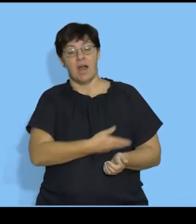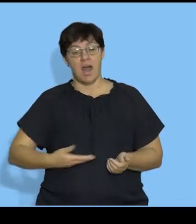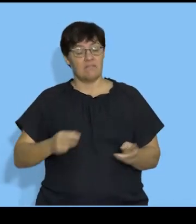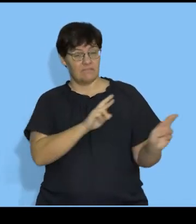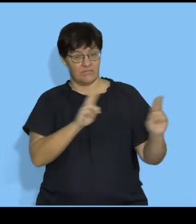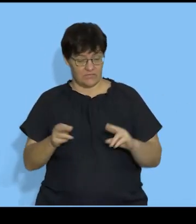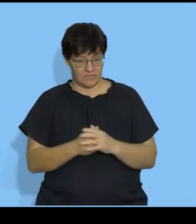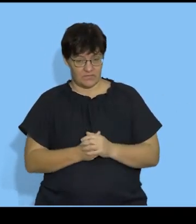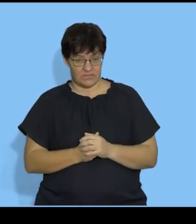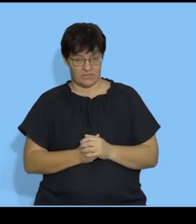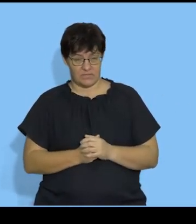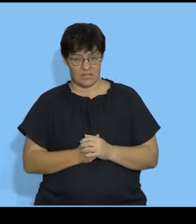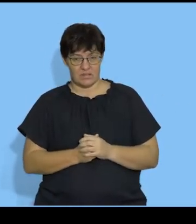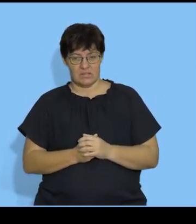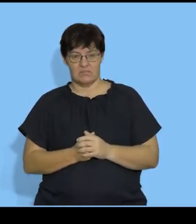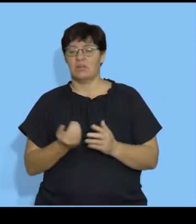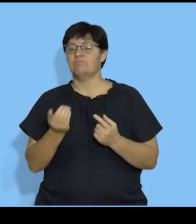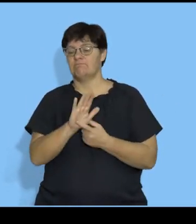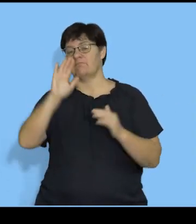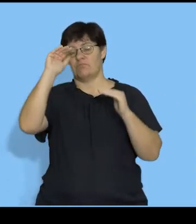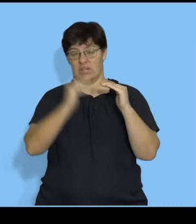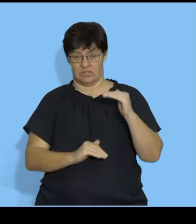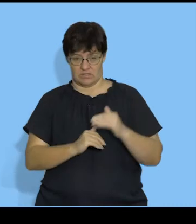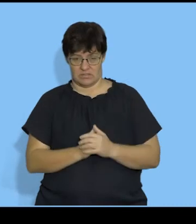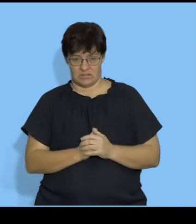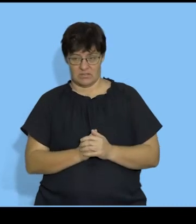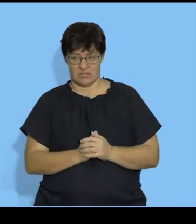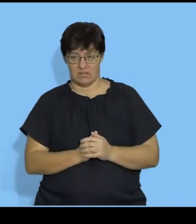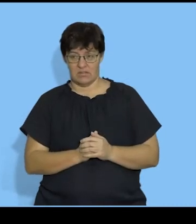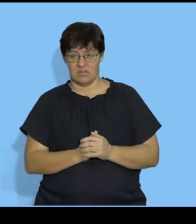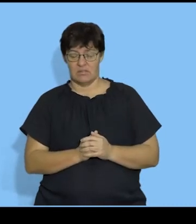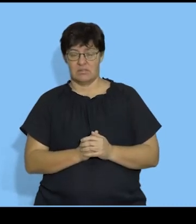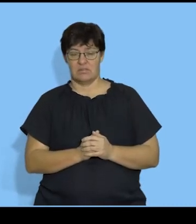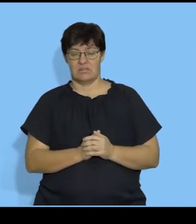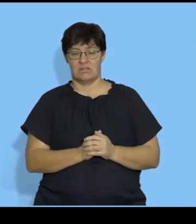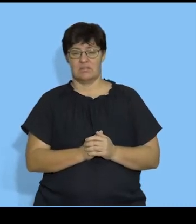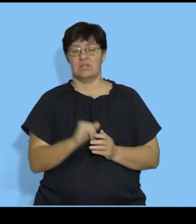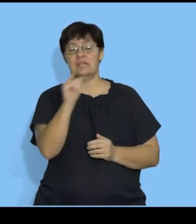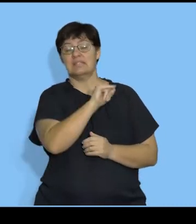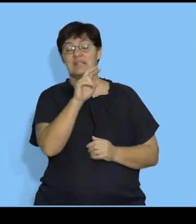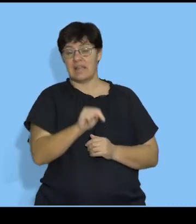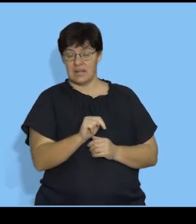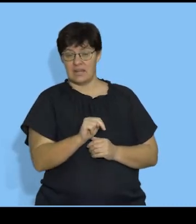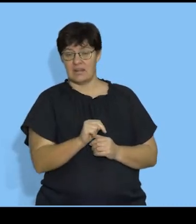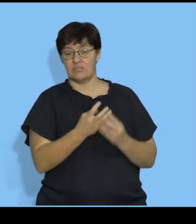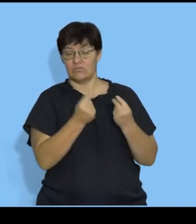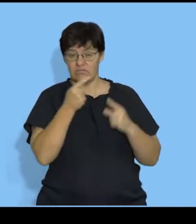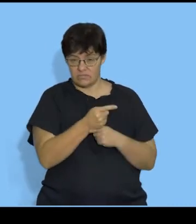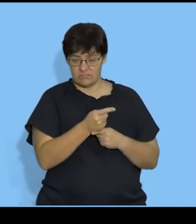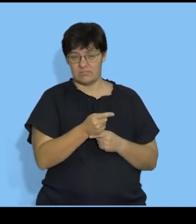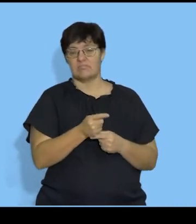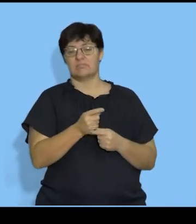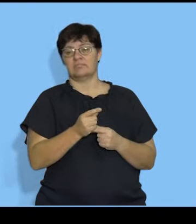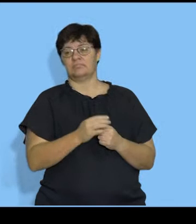actually shows the reduction, is that zinc ions in solution are reduced.